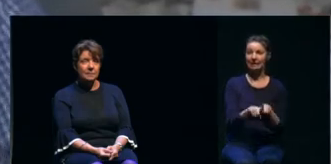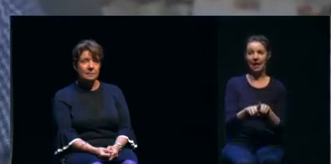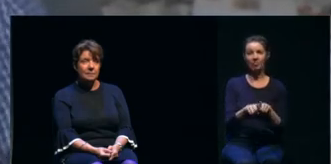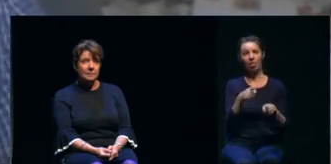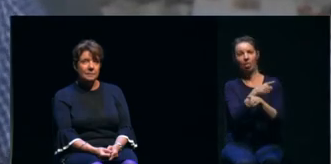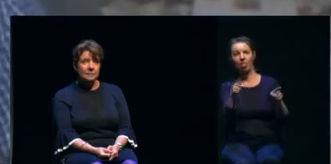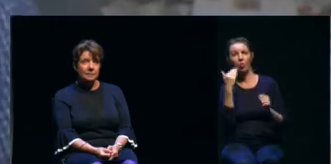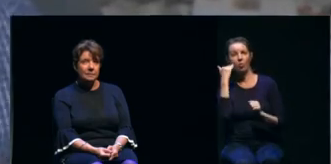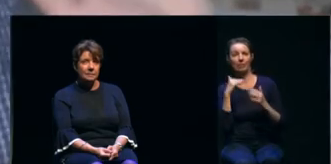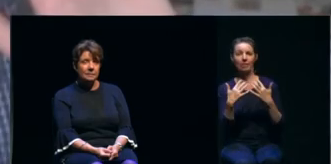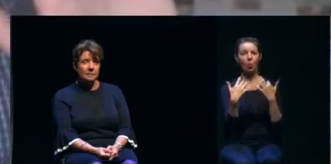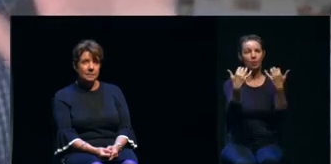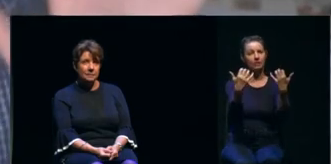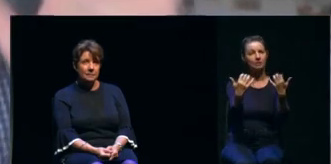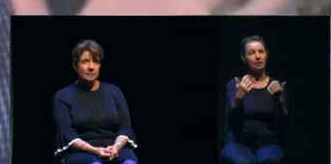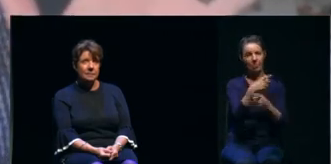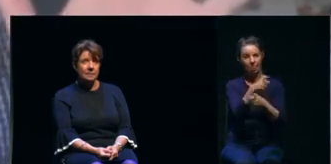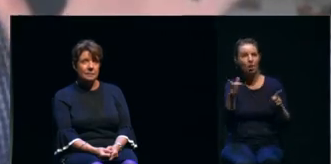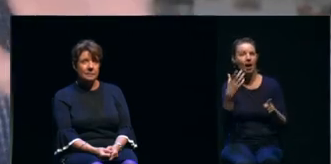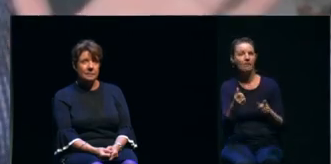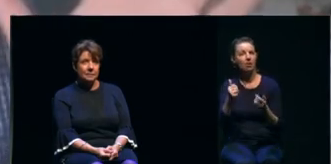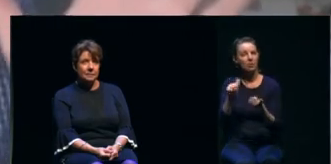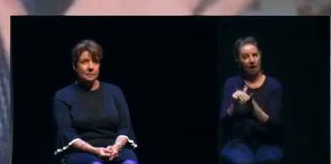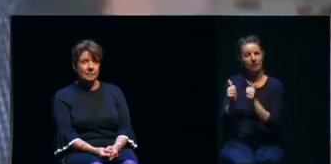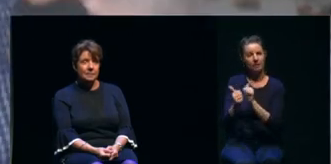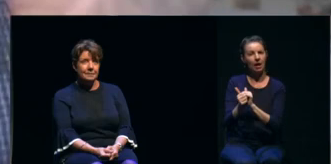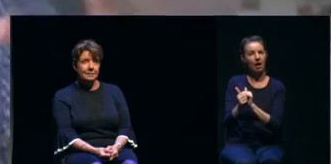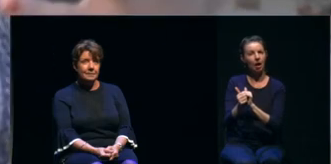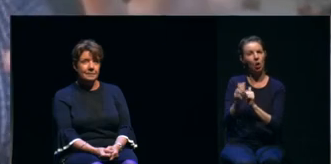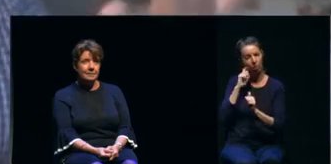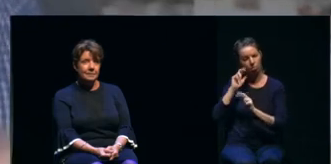kids has also got someone who went, you know what, I'm a good guy. I'll